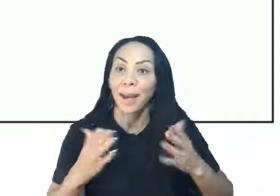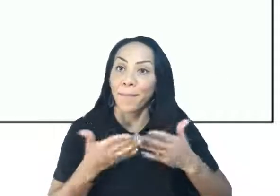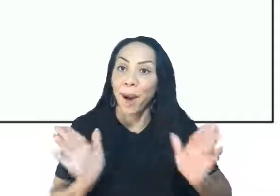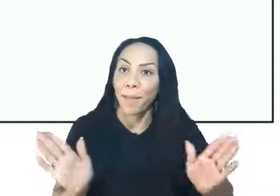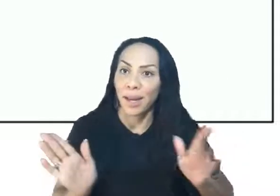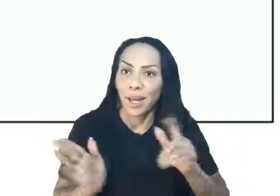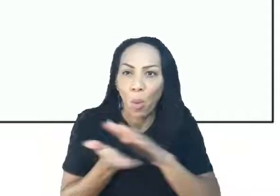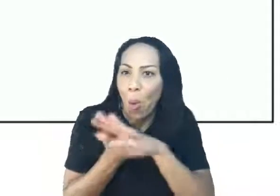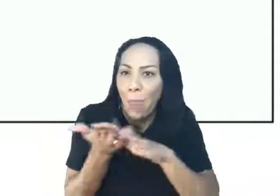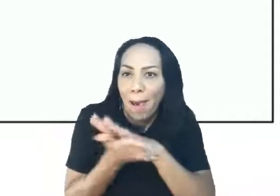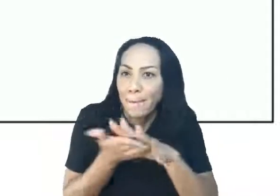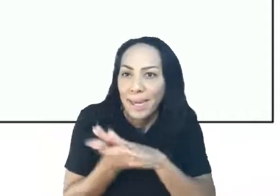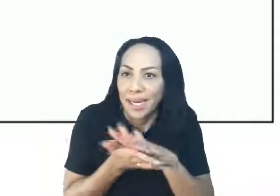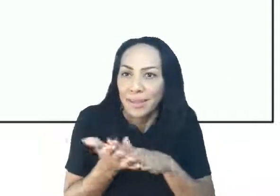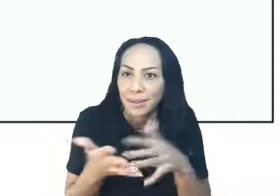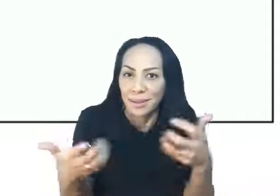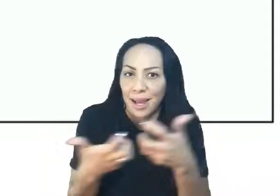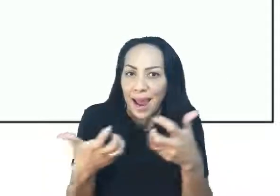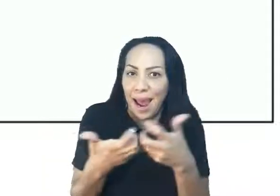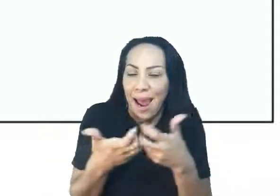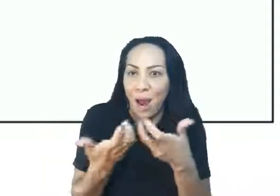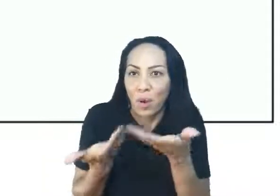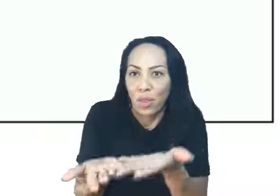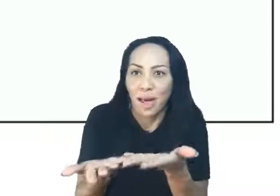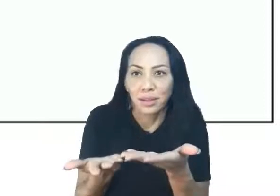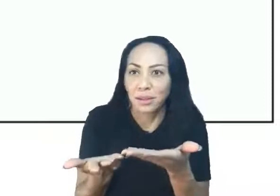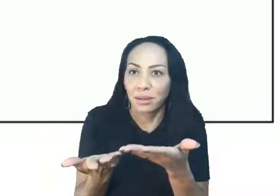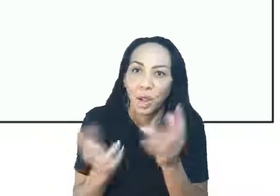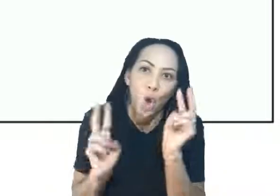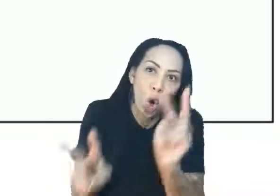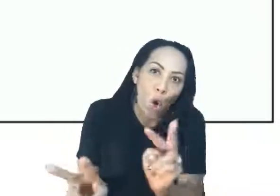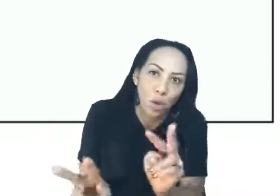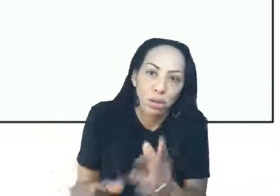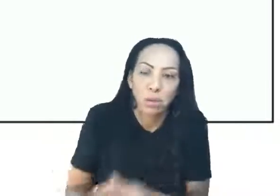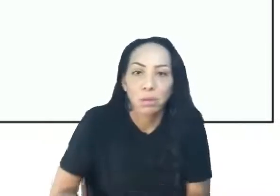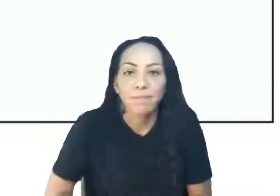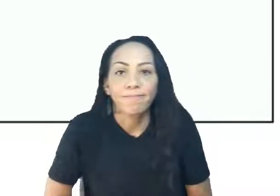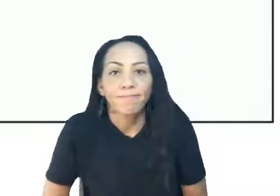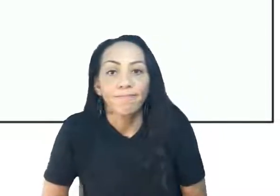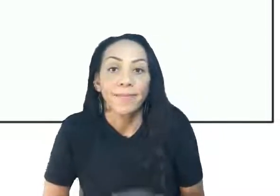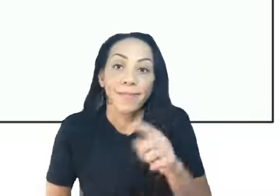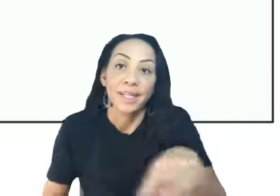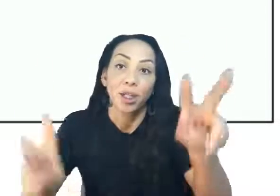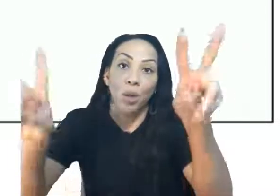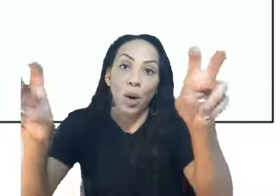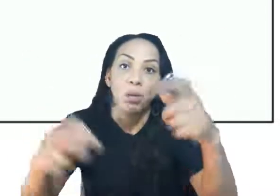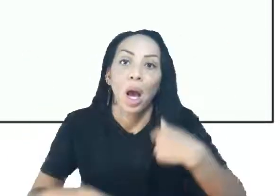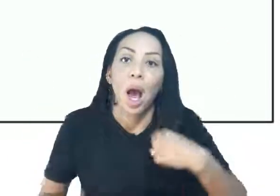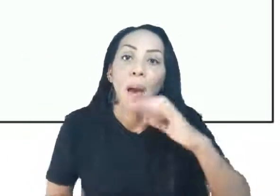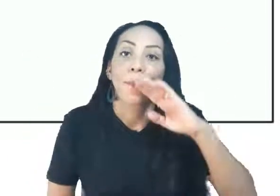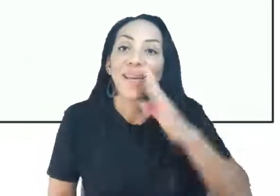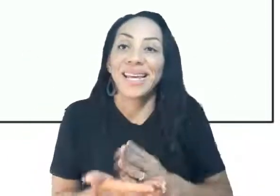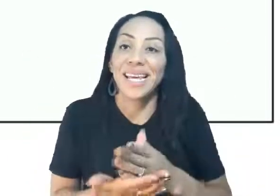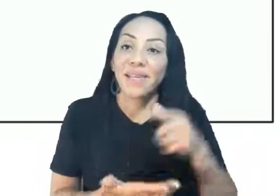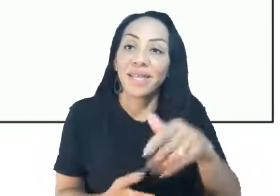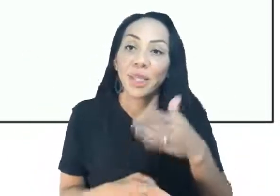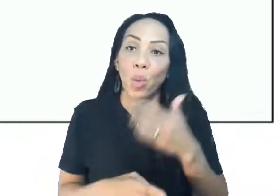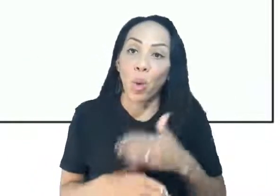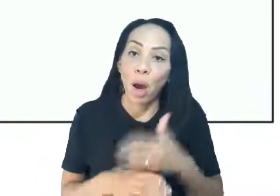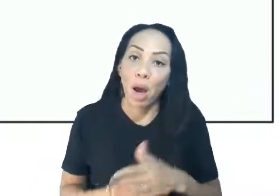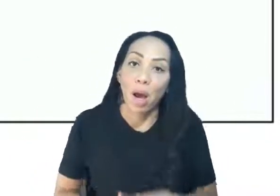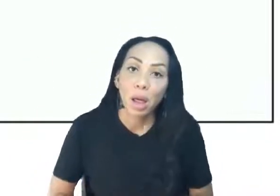hear. So I'll end with this quote. I believe that this work will not happen in the